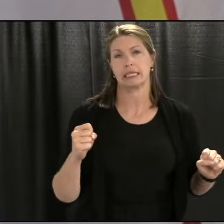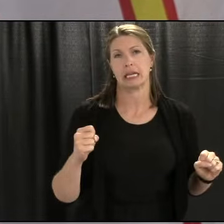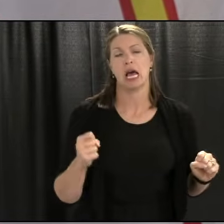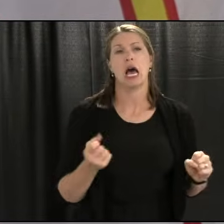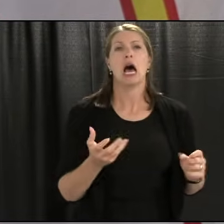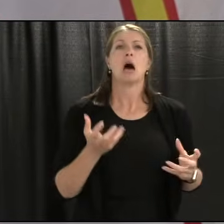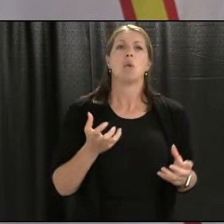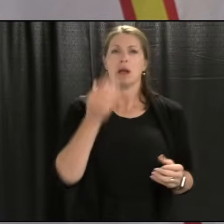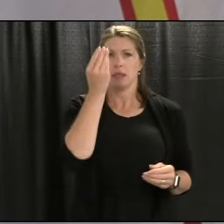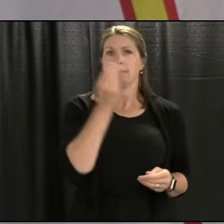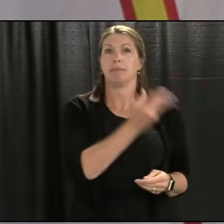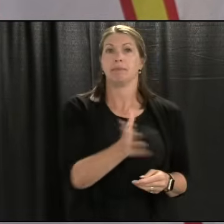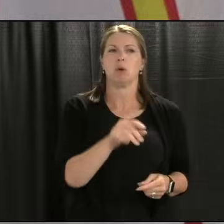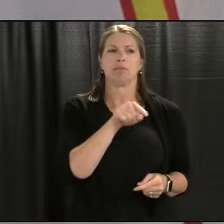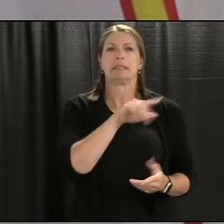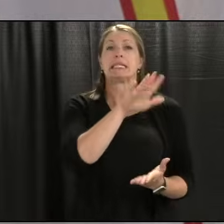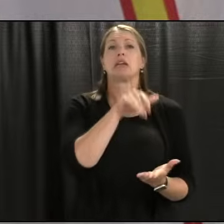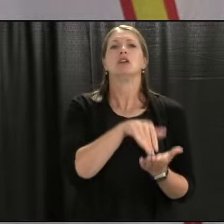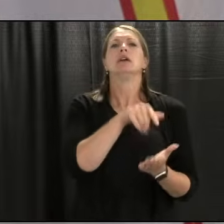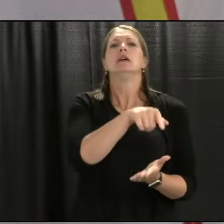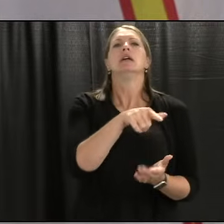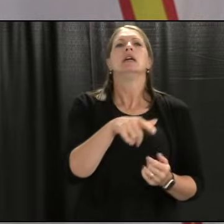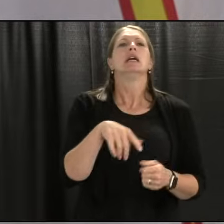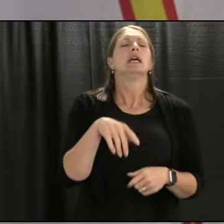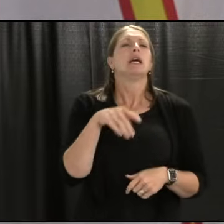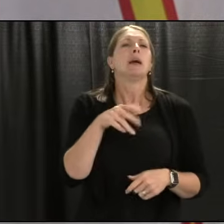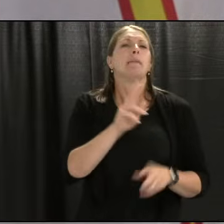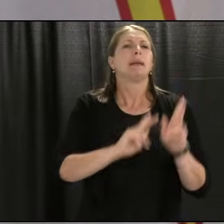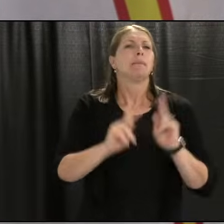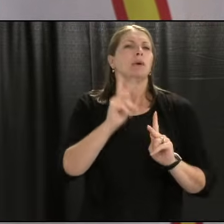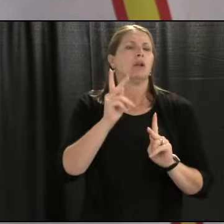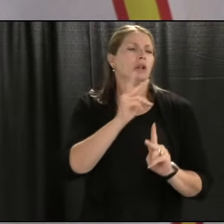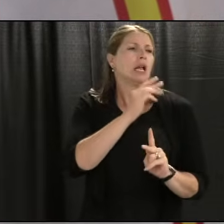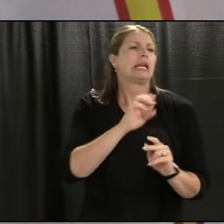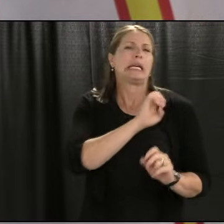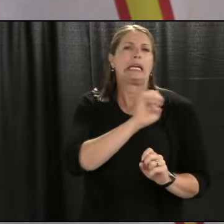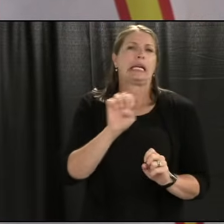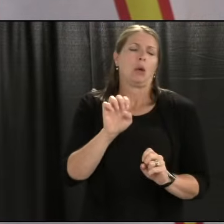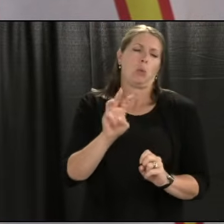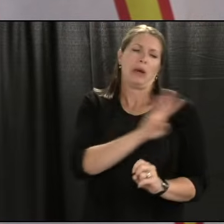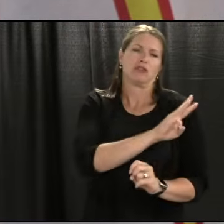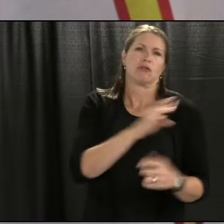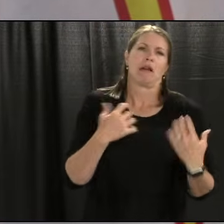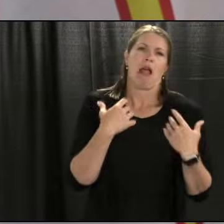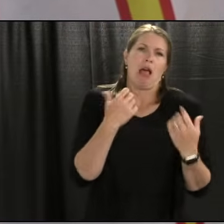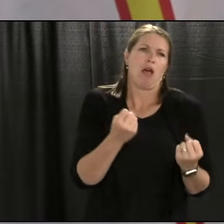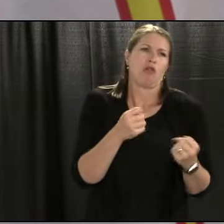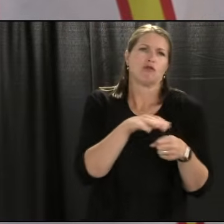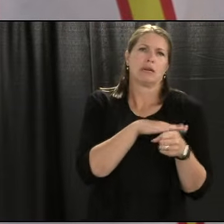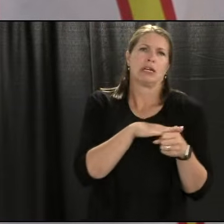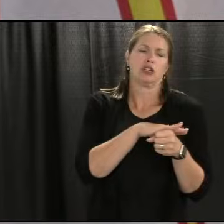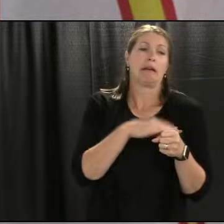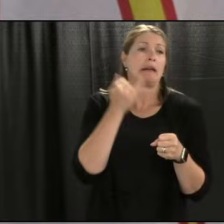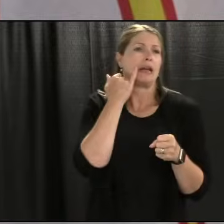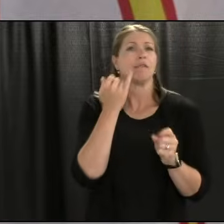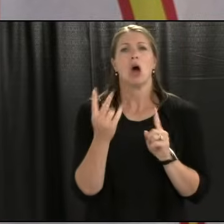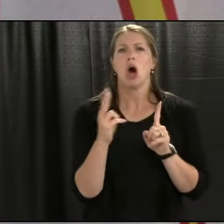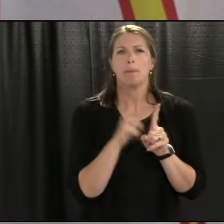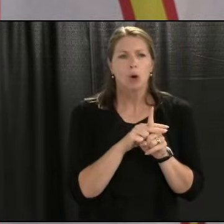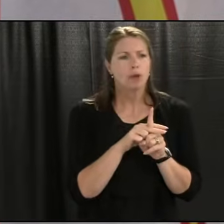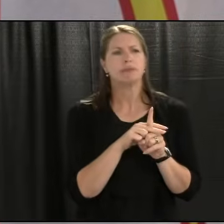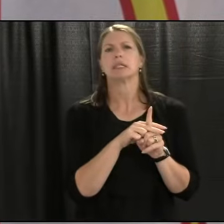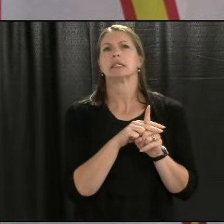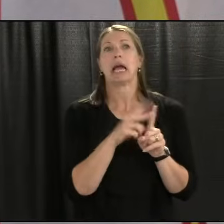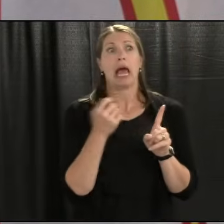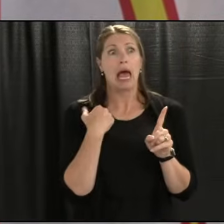Newfoundland and Labrador Health Services will be contacting patients on the Canagarra Peninsula today with regards to any appointments they may have. So please be patient, wait